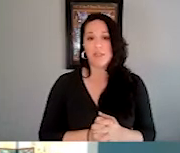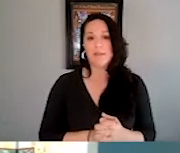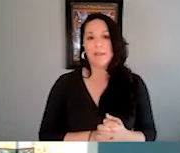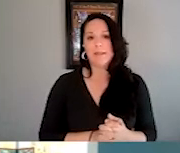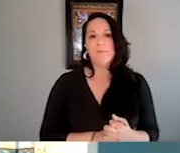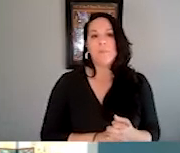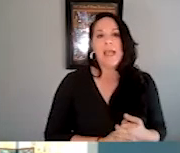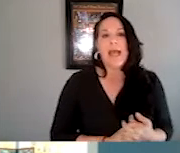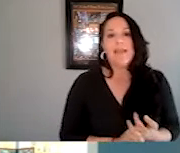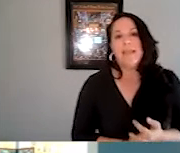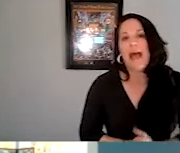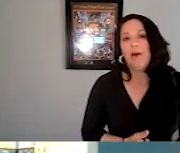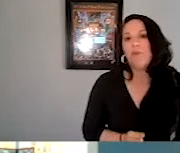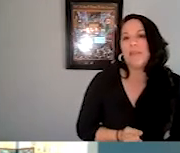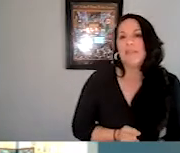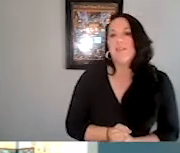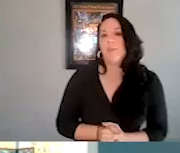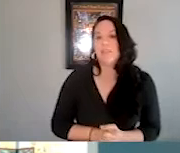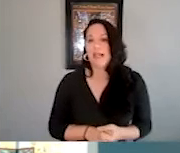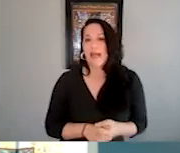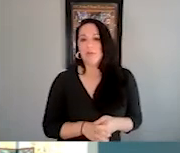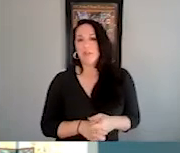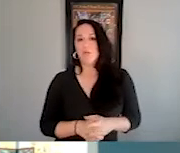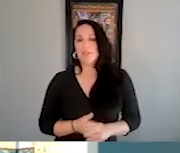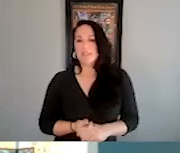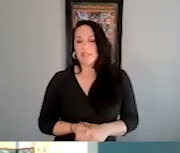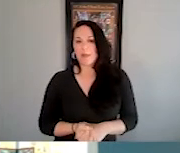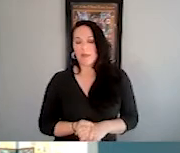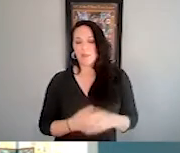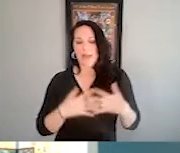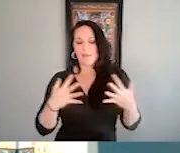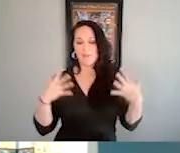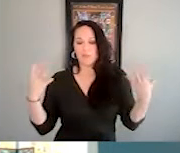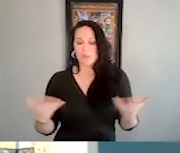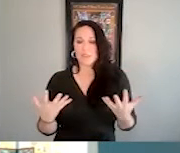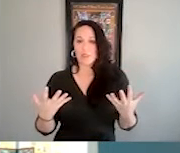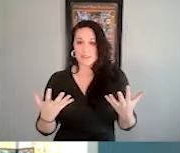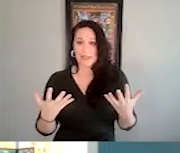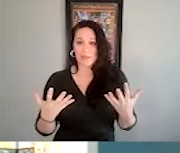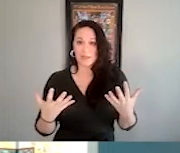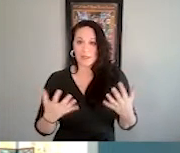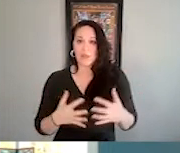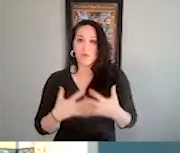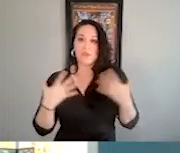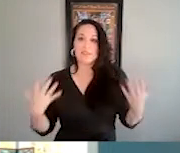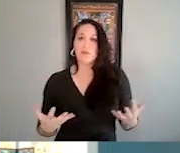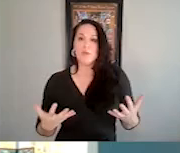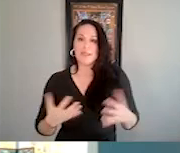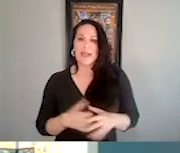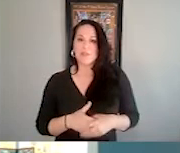and education. And then how will you get this information out and who needs to hear about it? So after you put this all together,